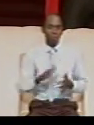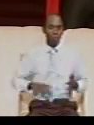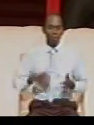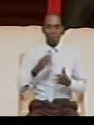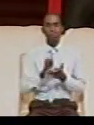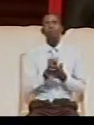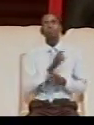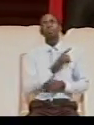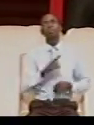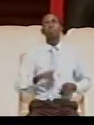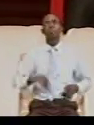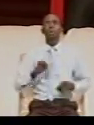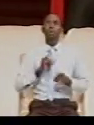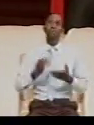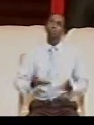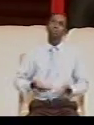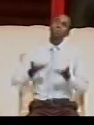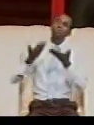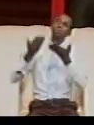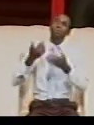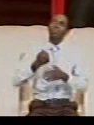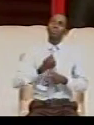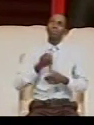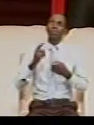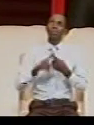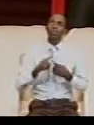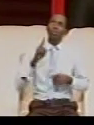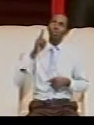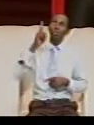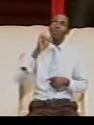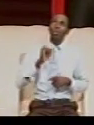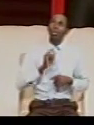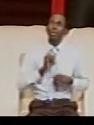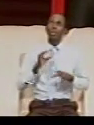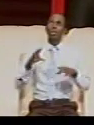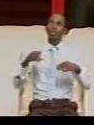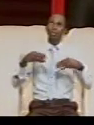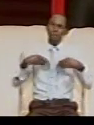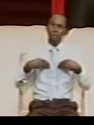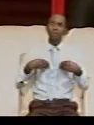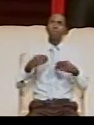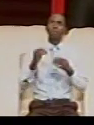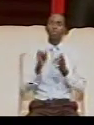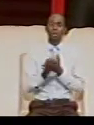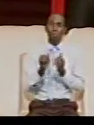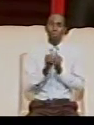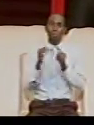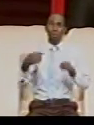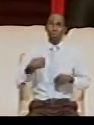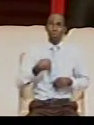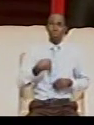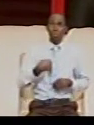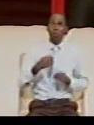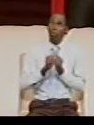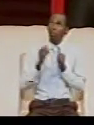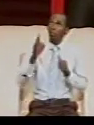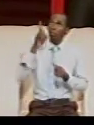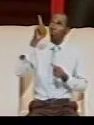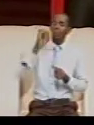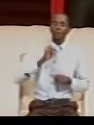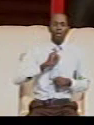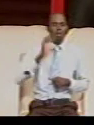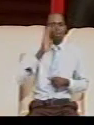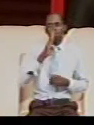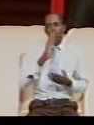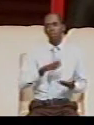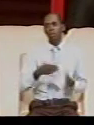I present myself to you. I accept without you, I've been dead. Without your grace,